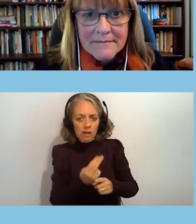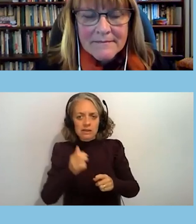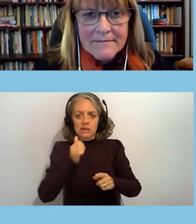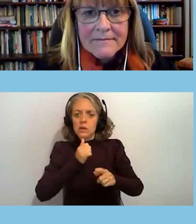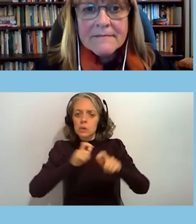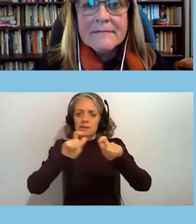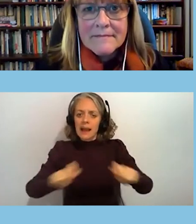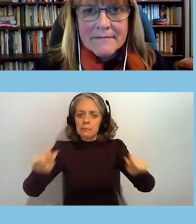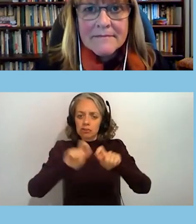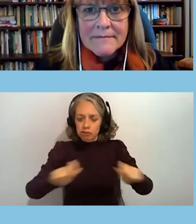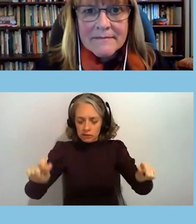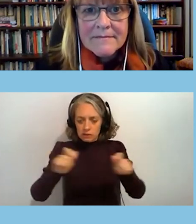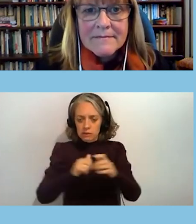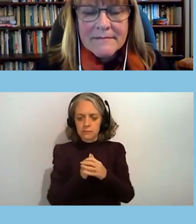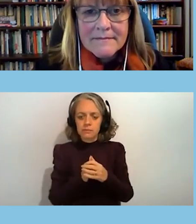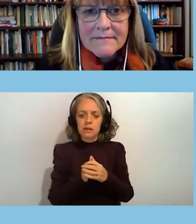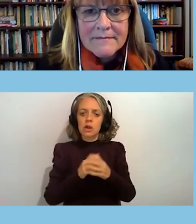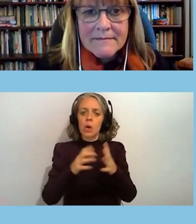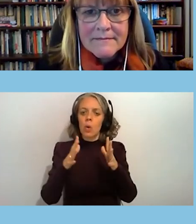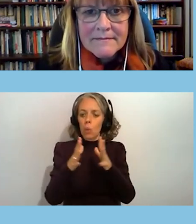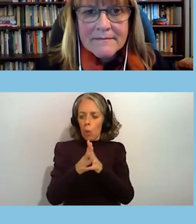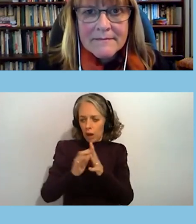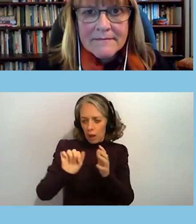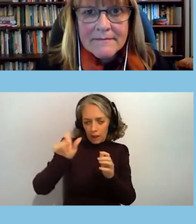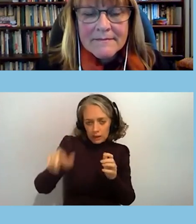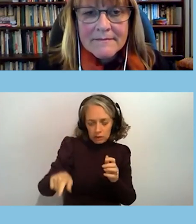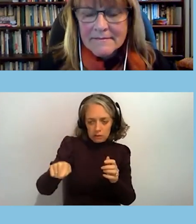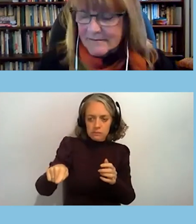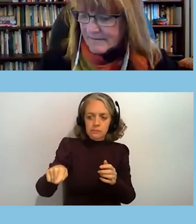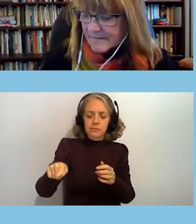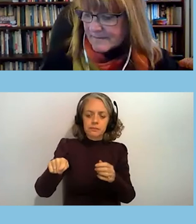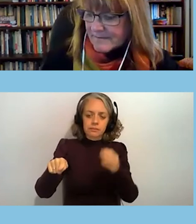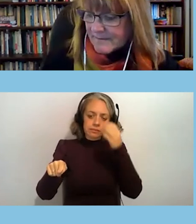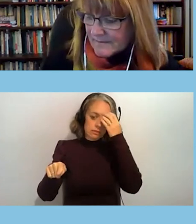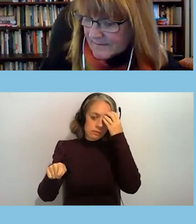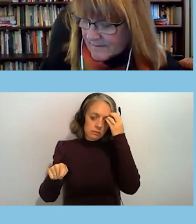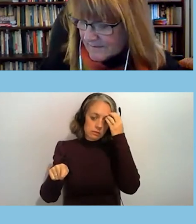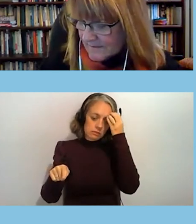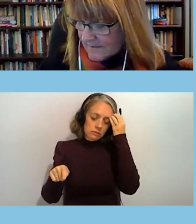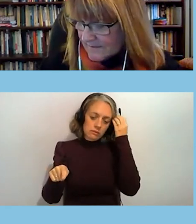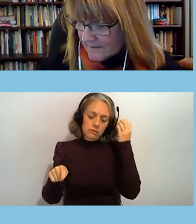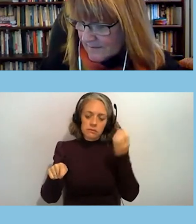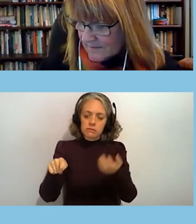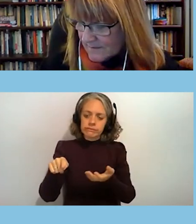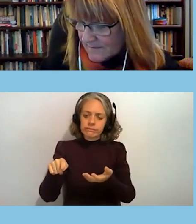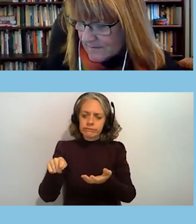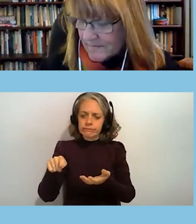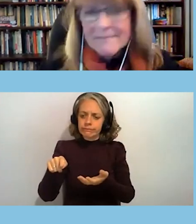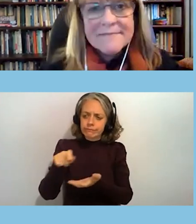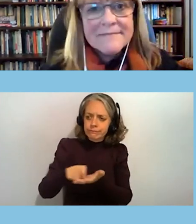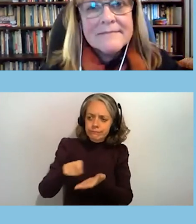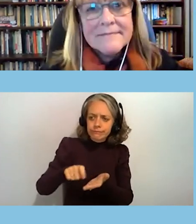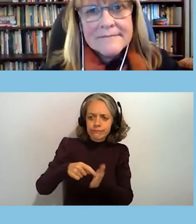captioning. And Watlington writes about the sort of, I guess, the resistance that there can